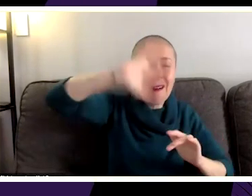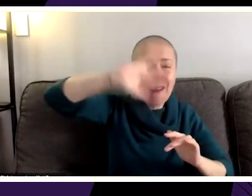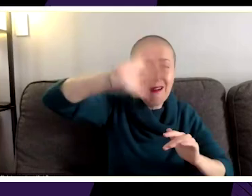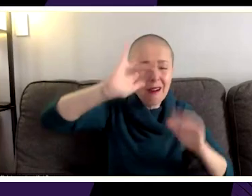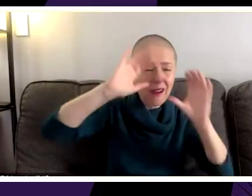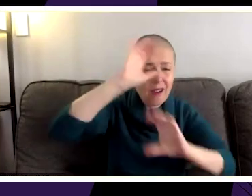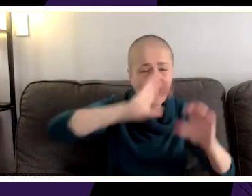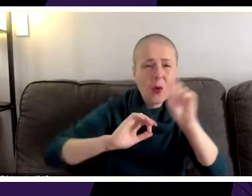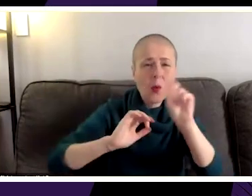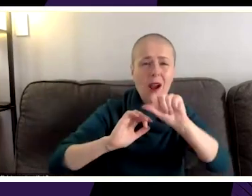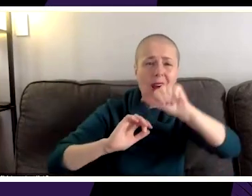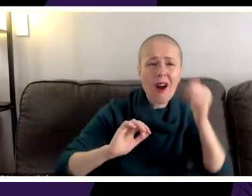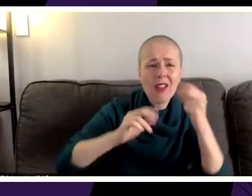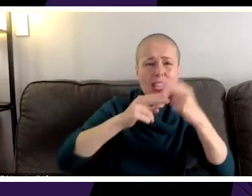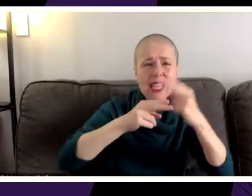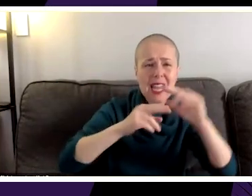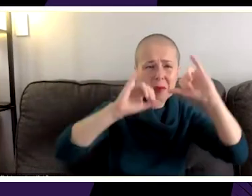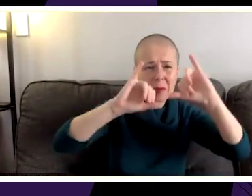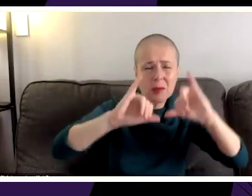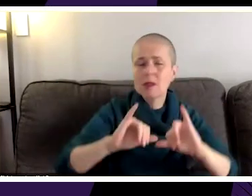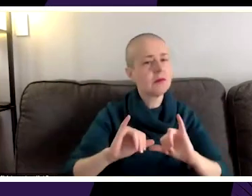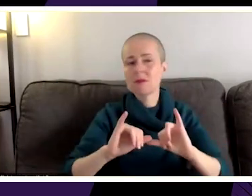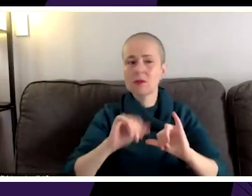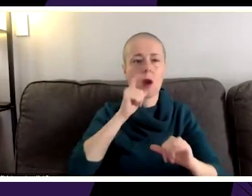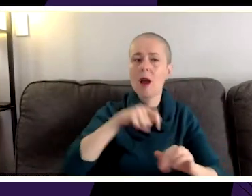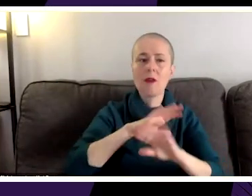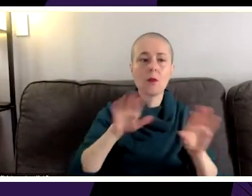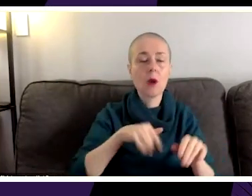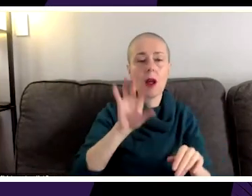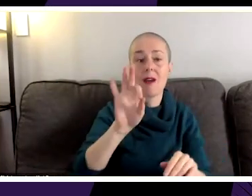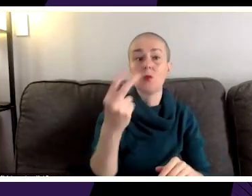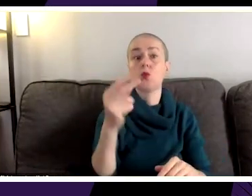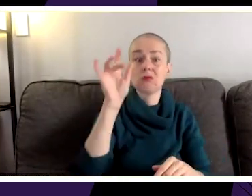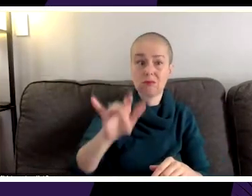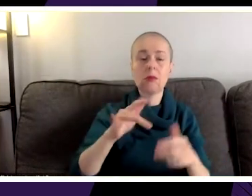where that variable appears. It saves time and effort and lets you focus on your code logic